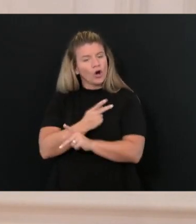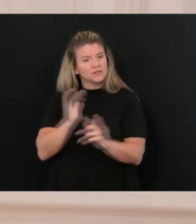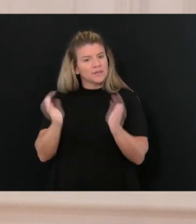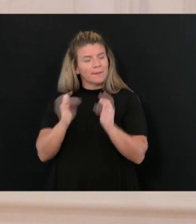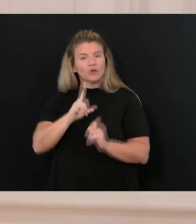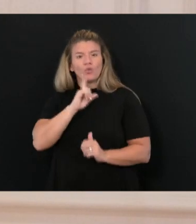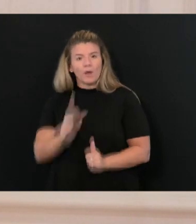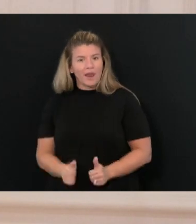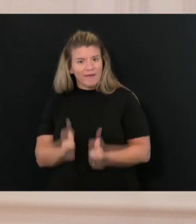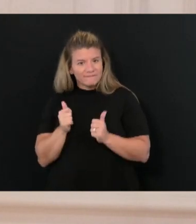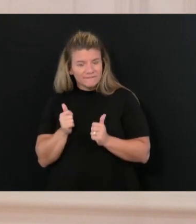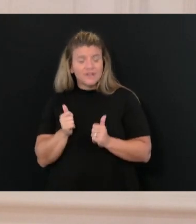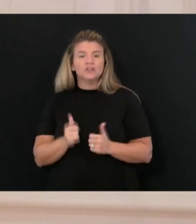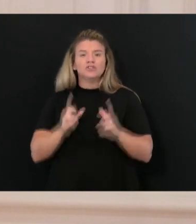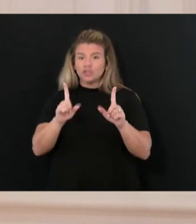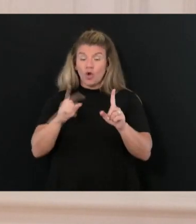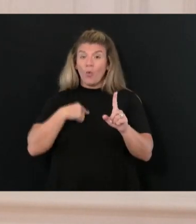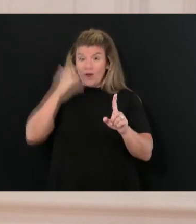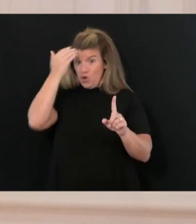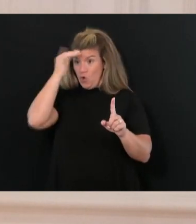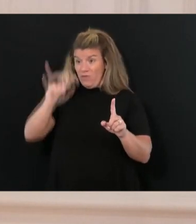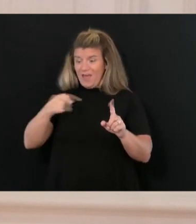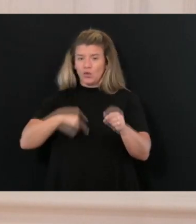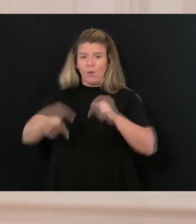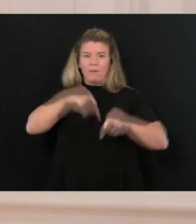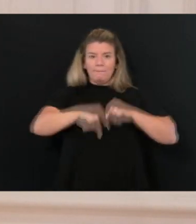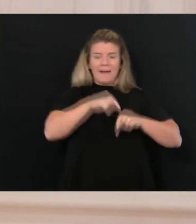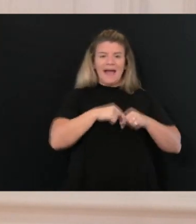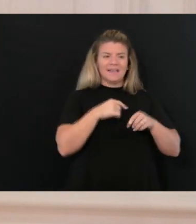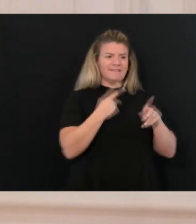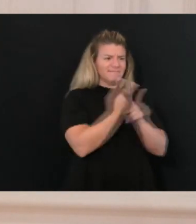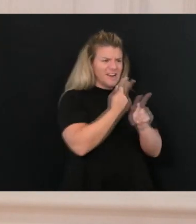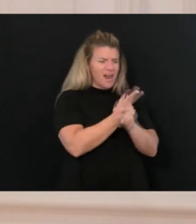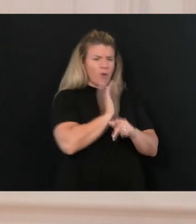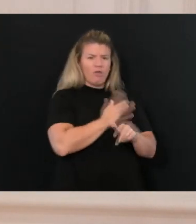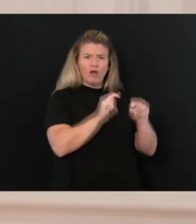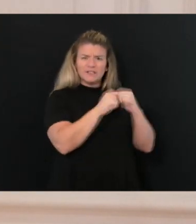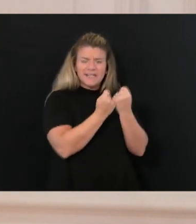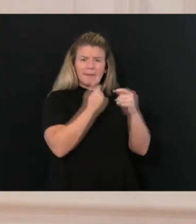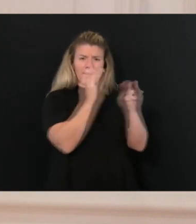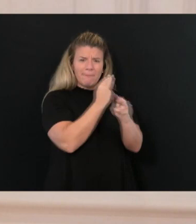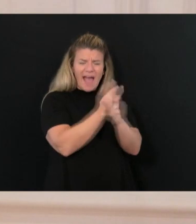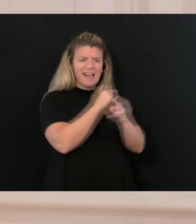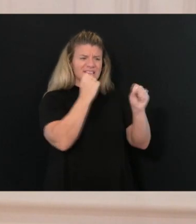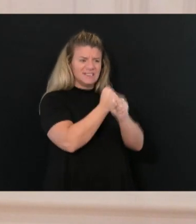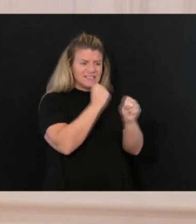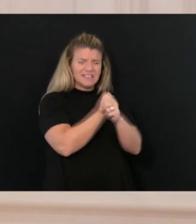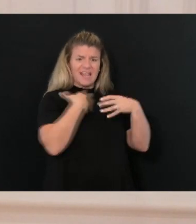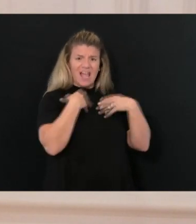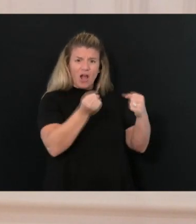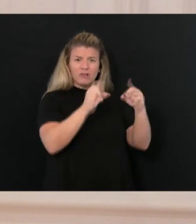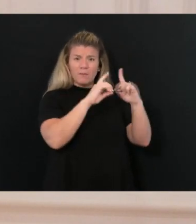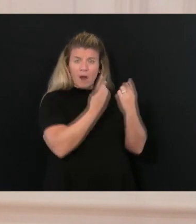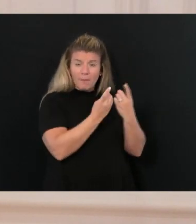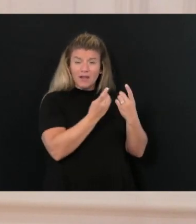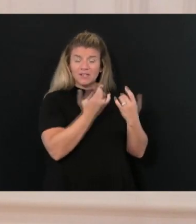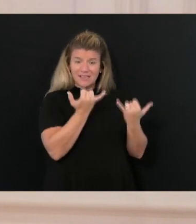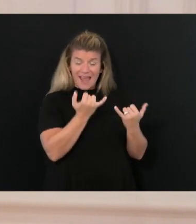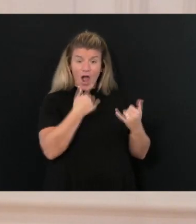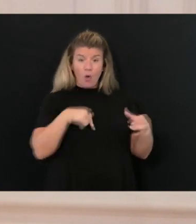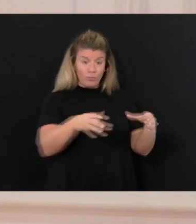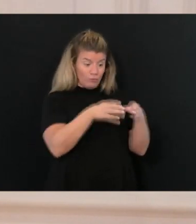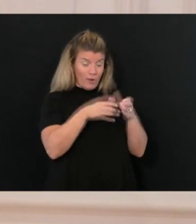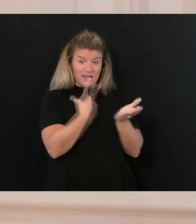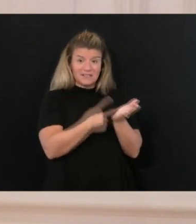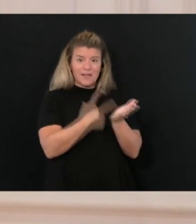talk to our public health experts and our mathematical experts, what they say is we really should try to get a total of